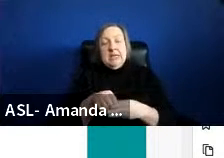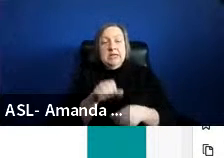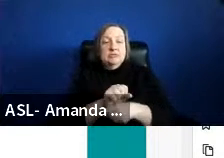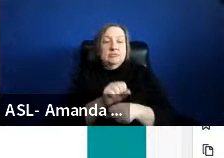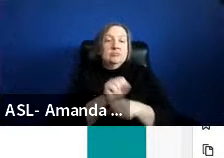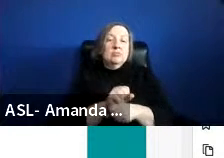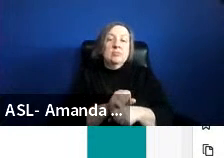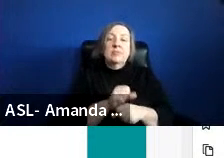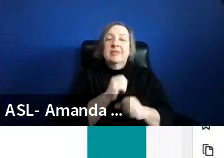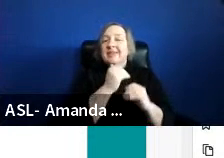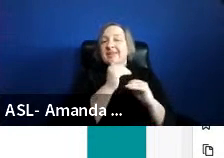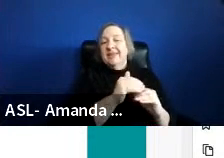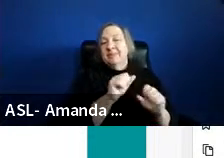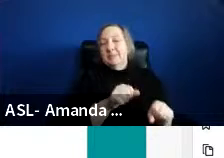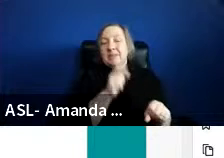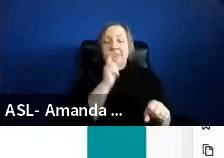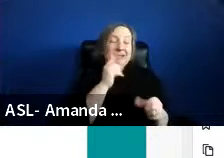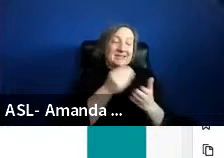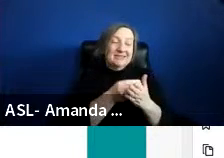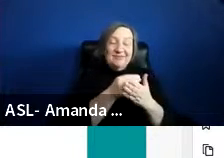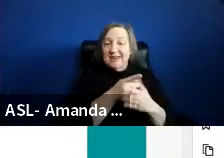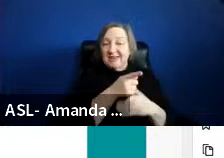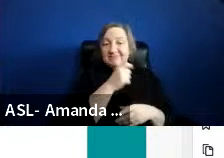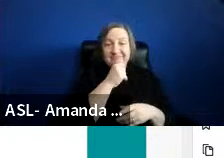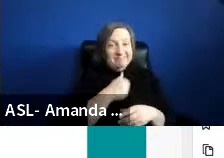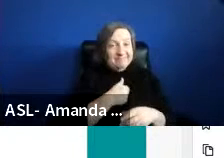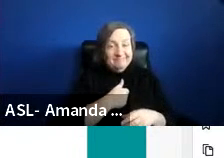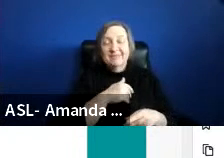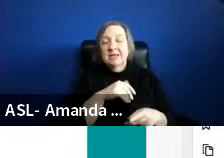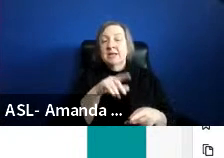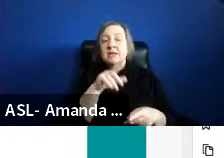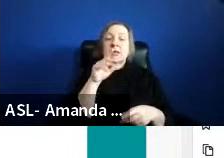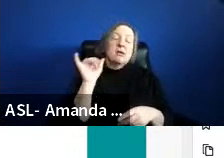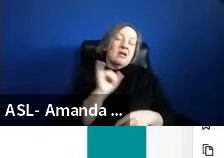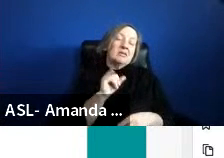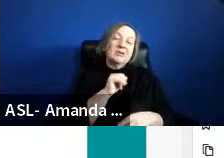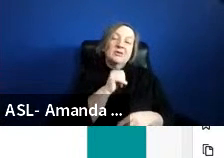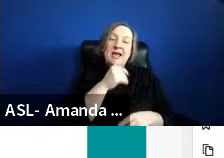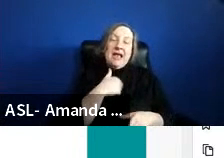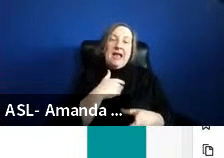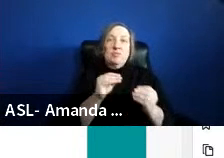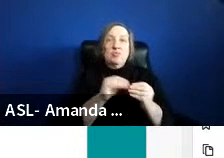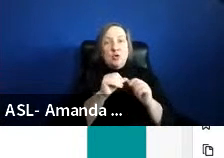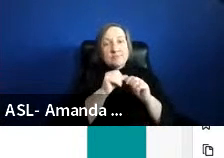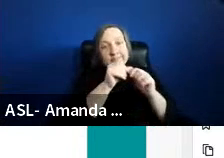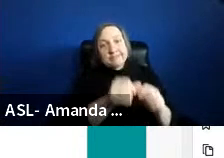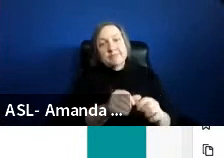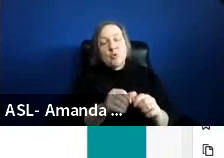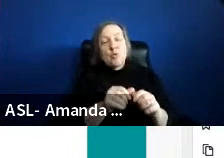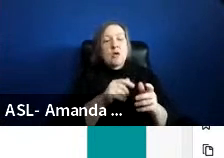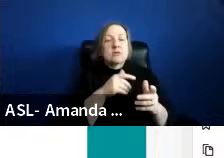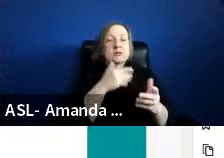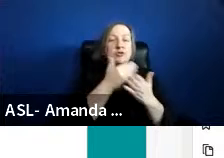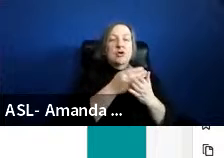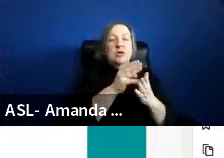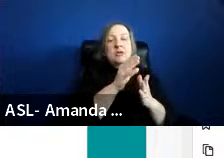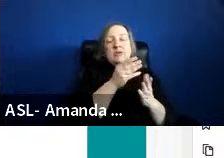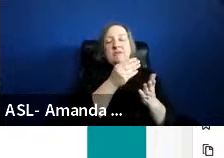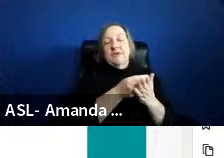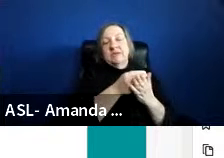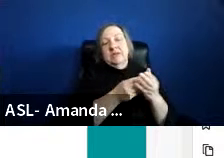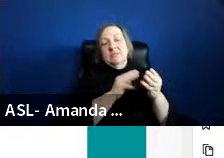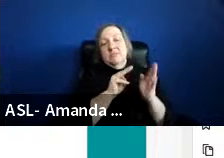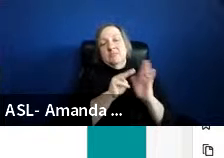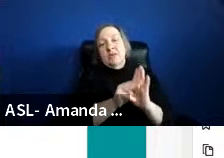limited capacity due to funding sustainability concerns, and not having a more sustained or streamlined funding model for